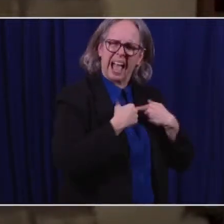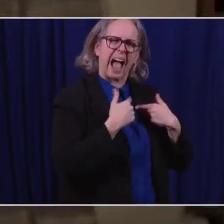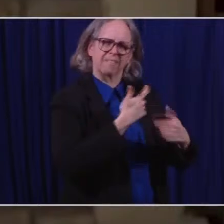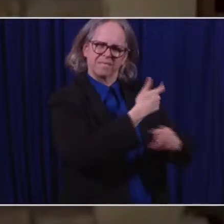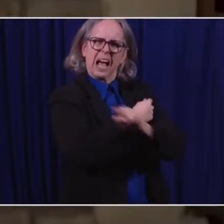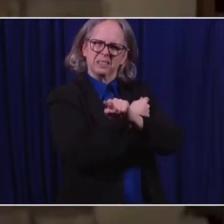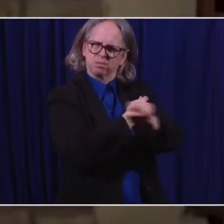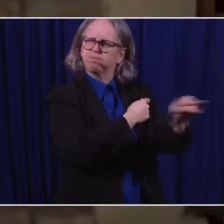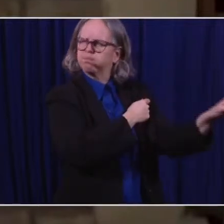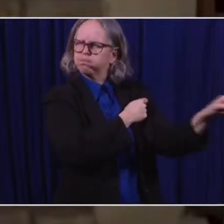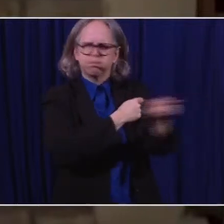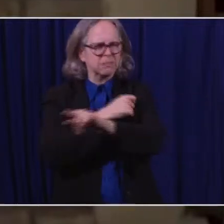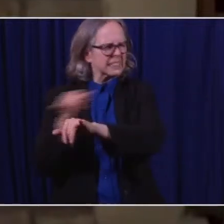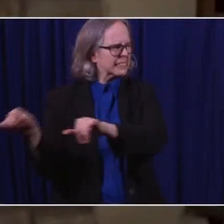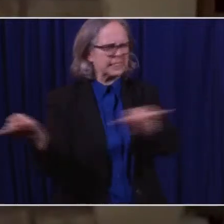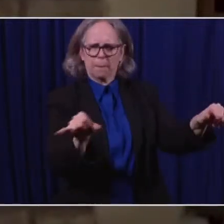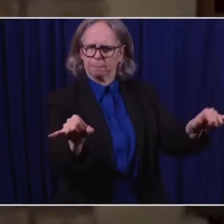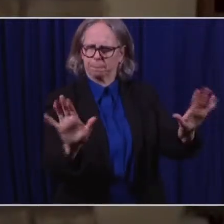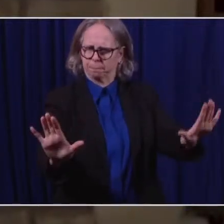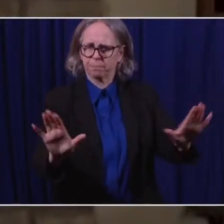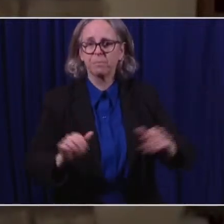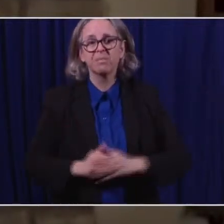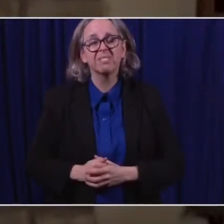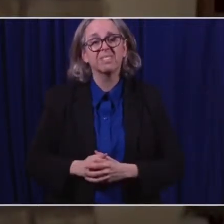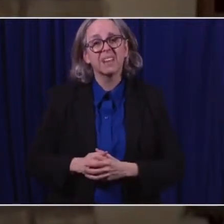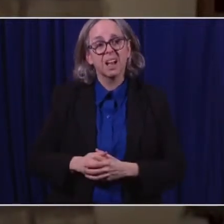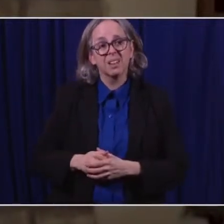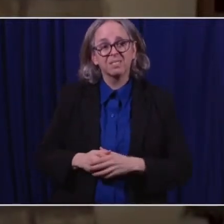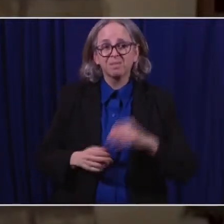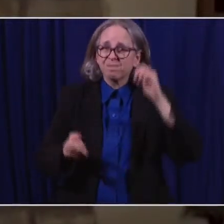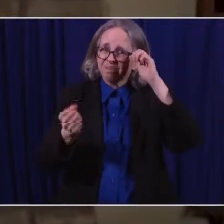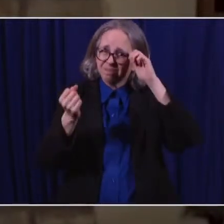all, of course, the same as we should.